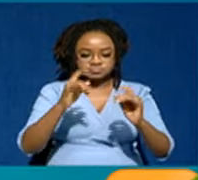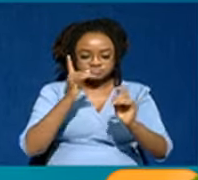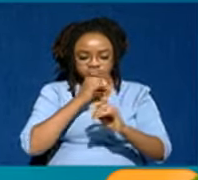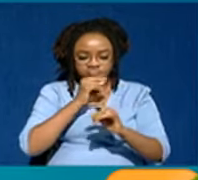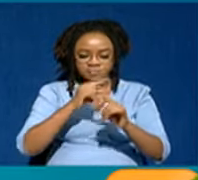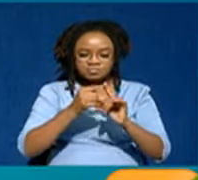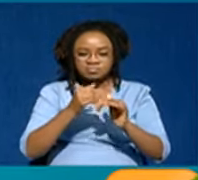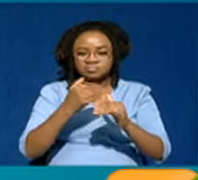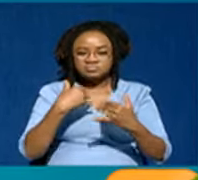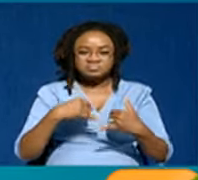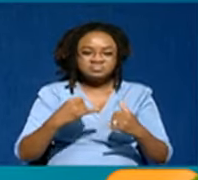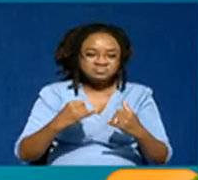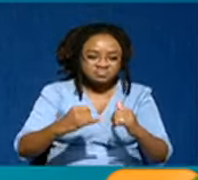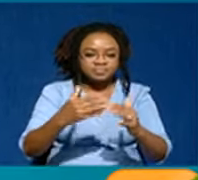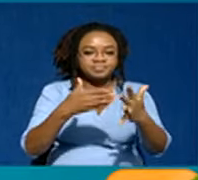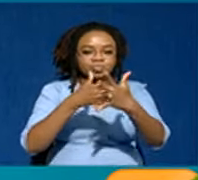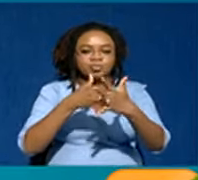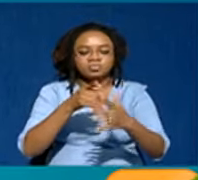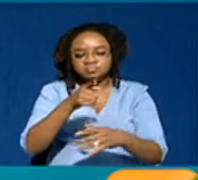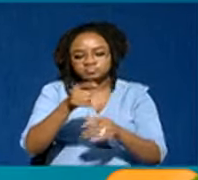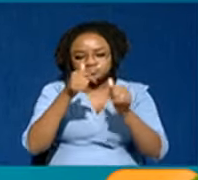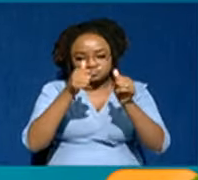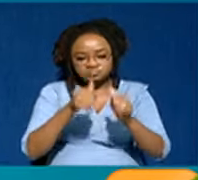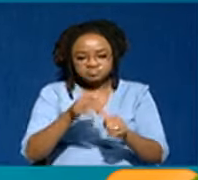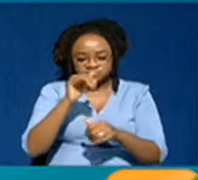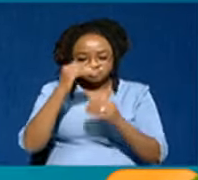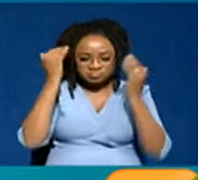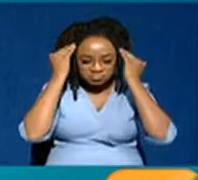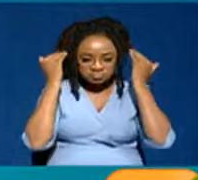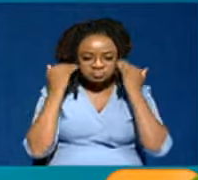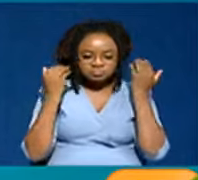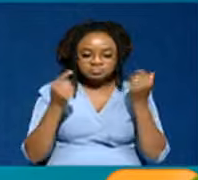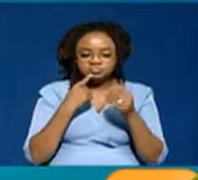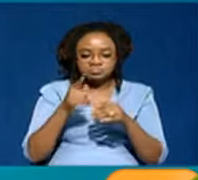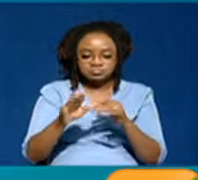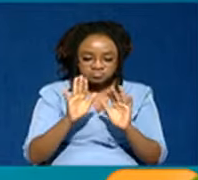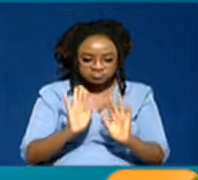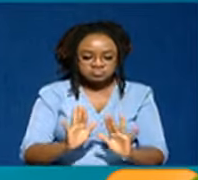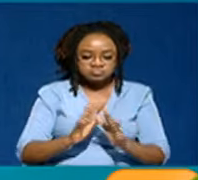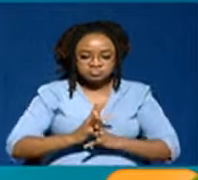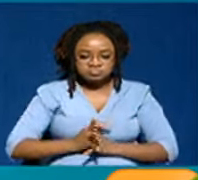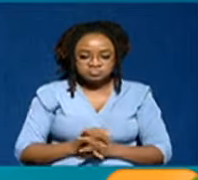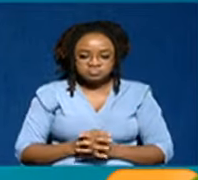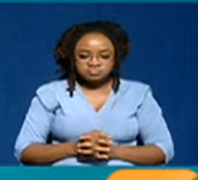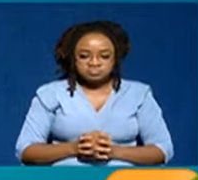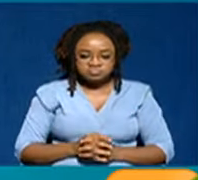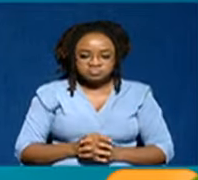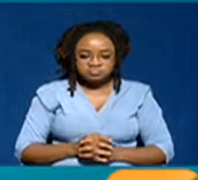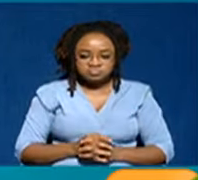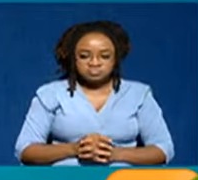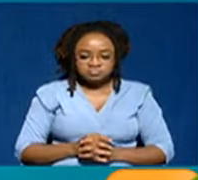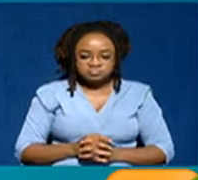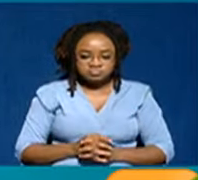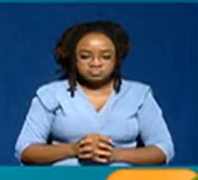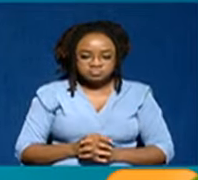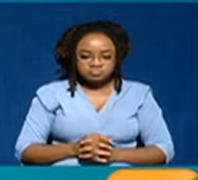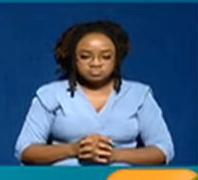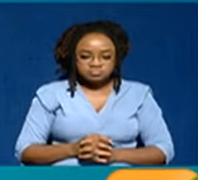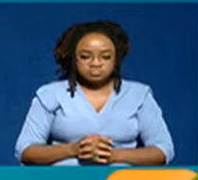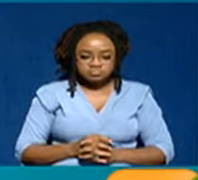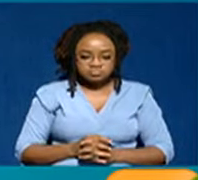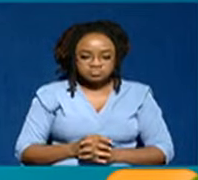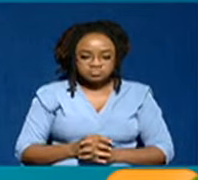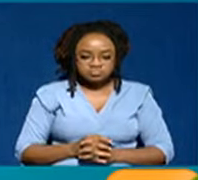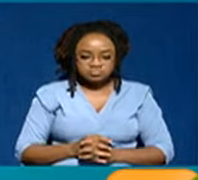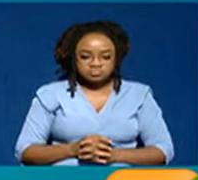notice. It means that the government just speaks about it. They give commitments, and their commitments end there because they give them as political